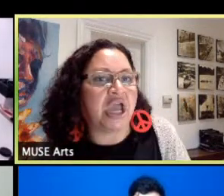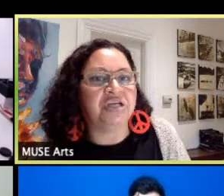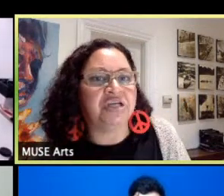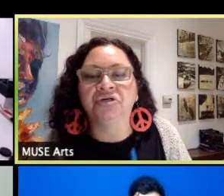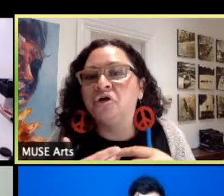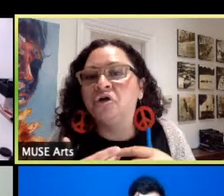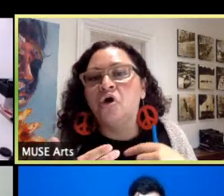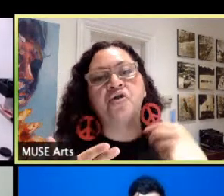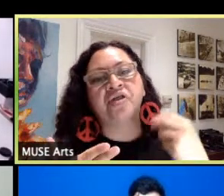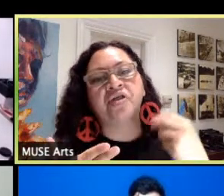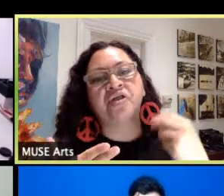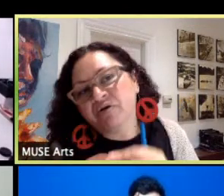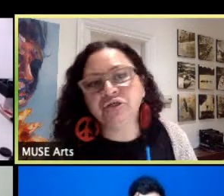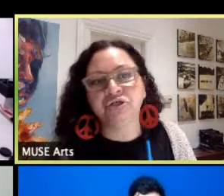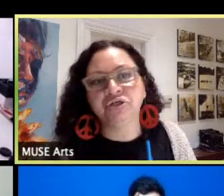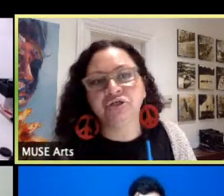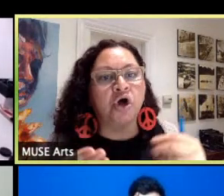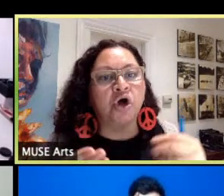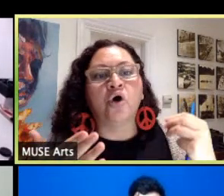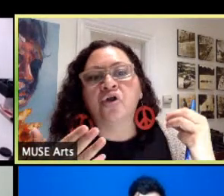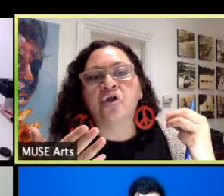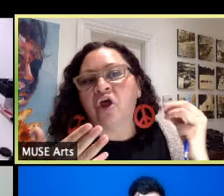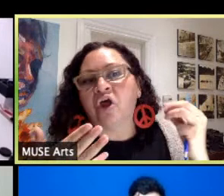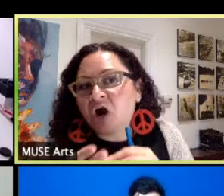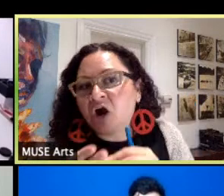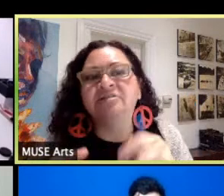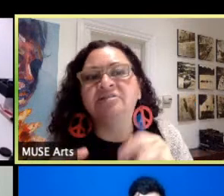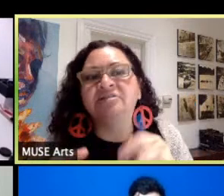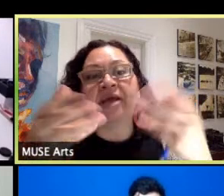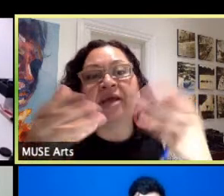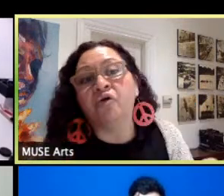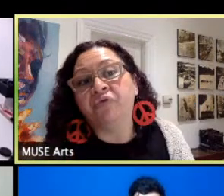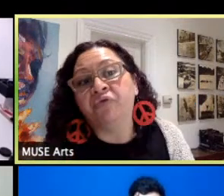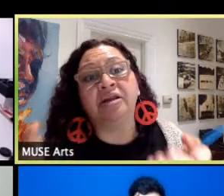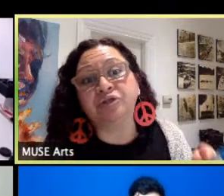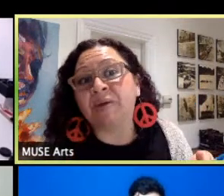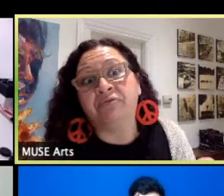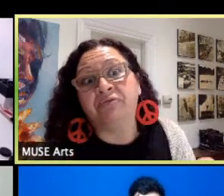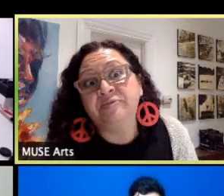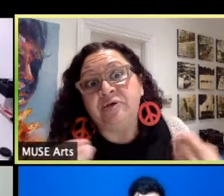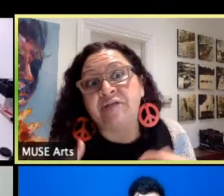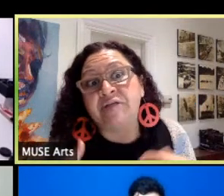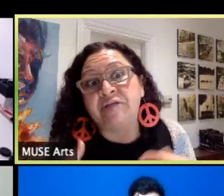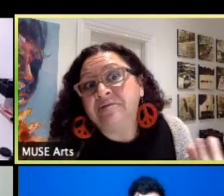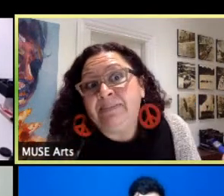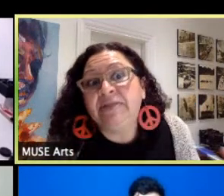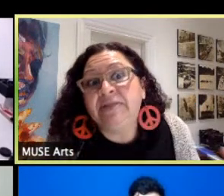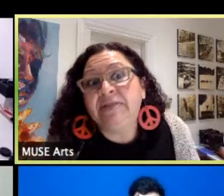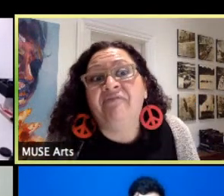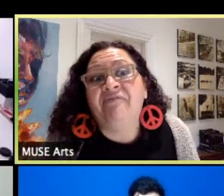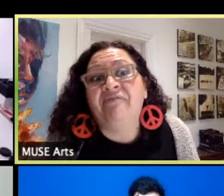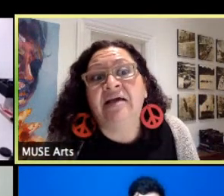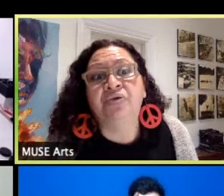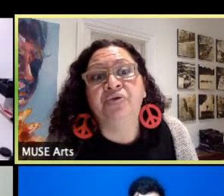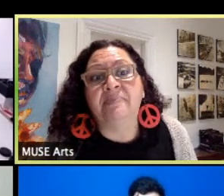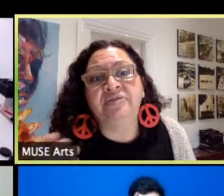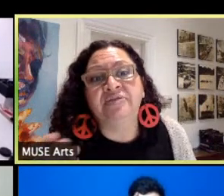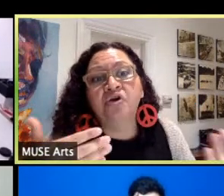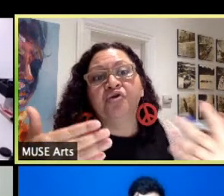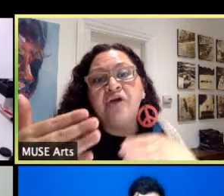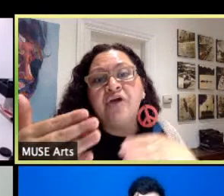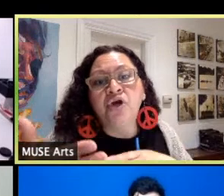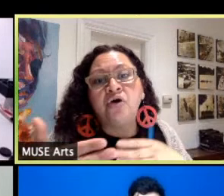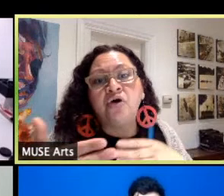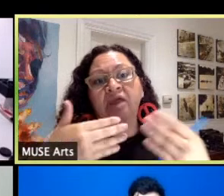the information or the arts that we are offering in those platforms, because they simply don't have access to them. So we know, and what